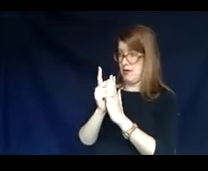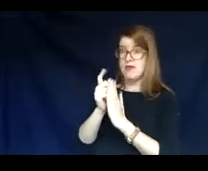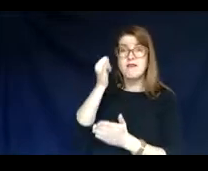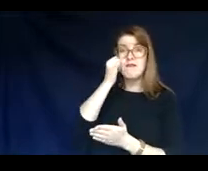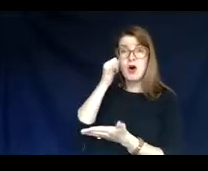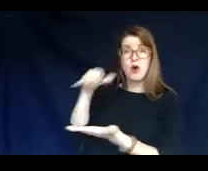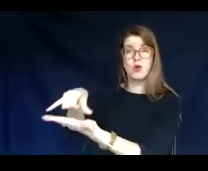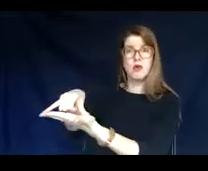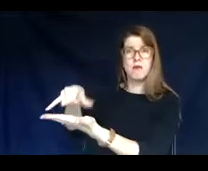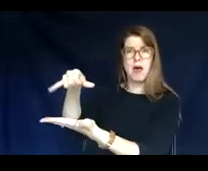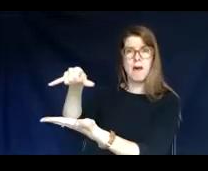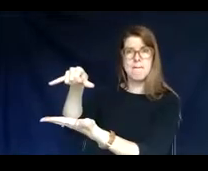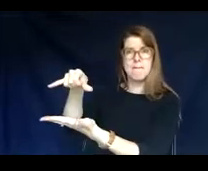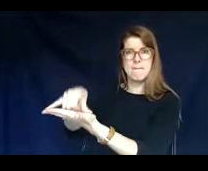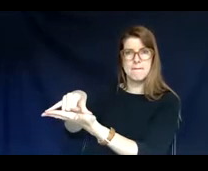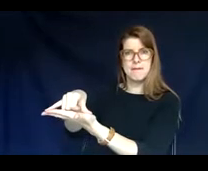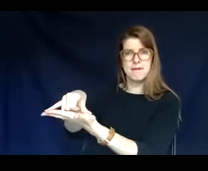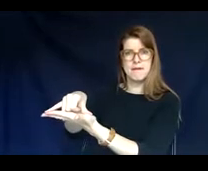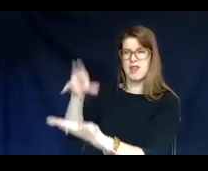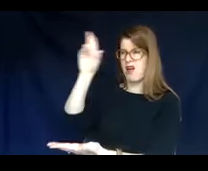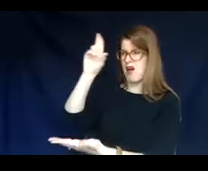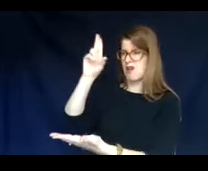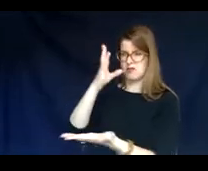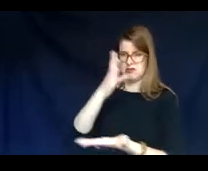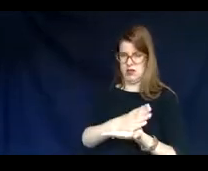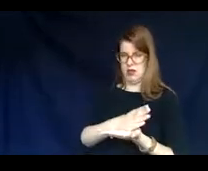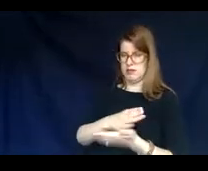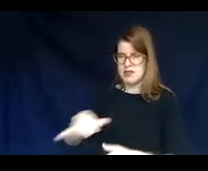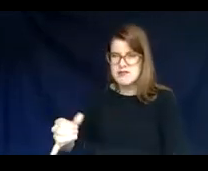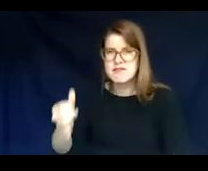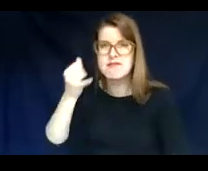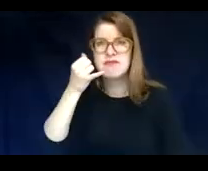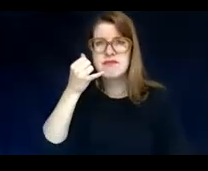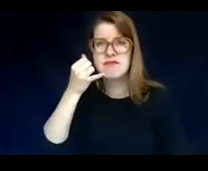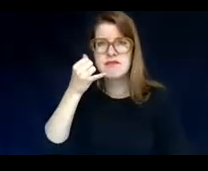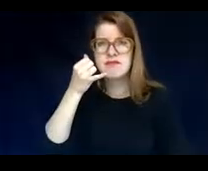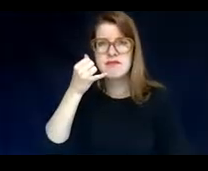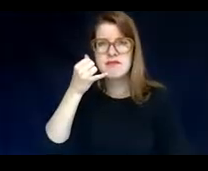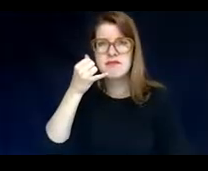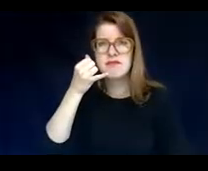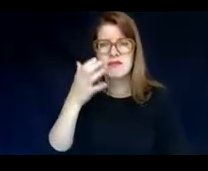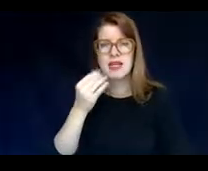rang. And his uncle stopped and he picked it up. And it was silence.